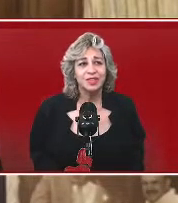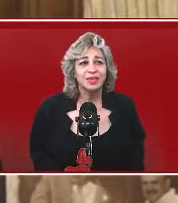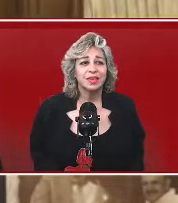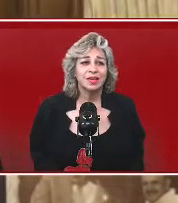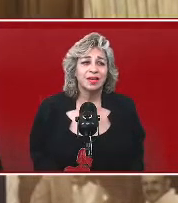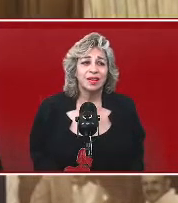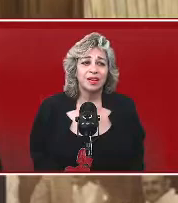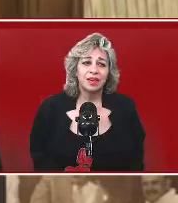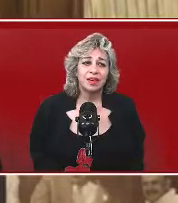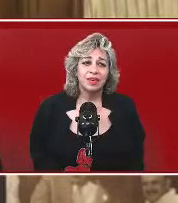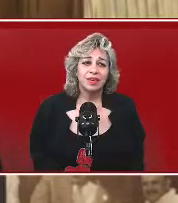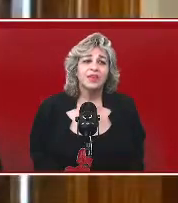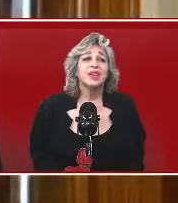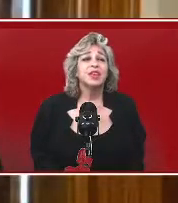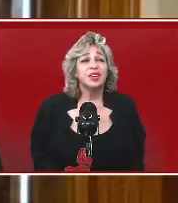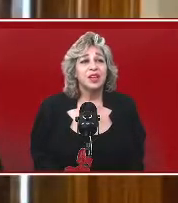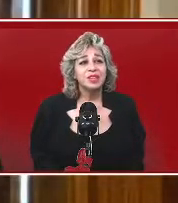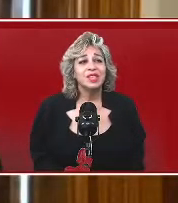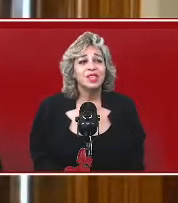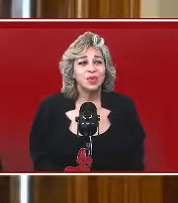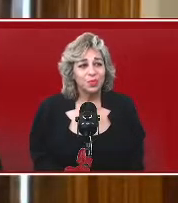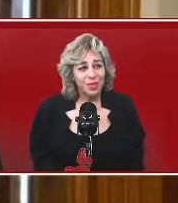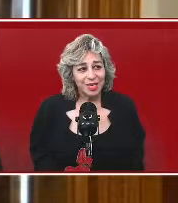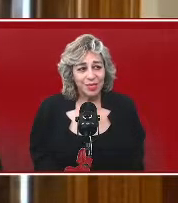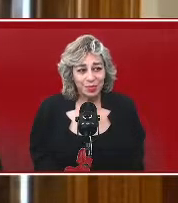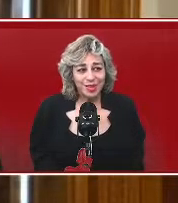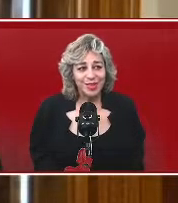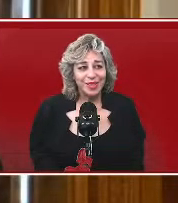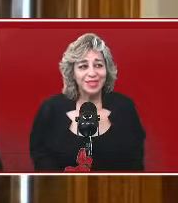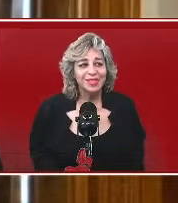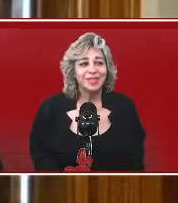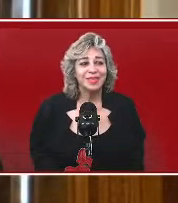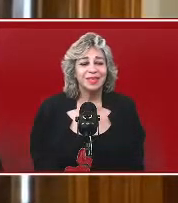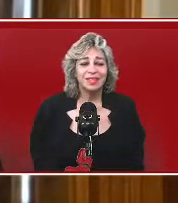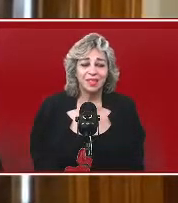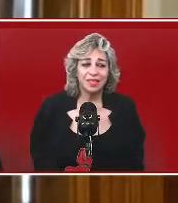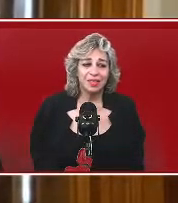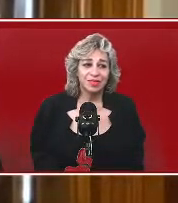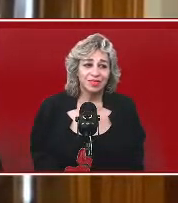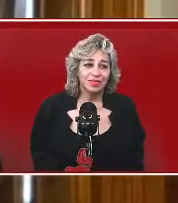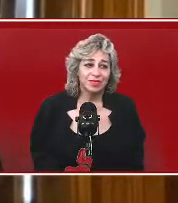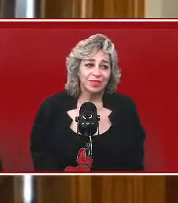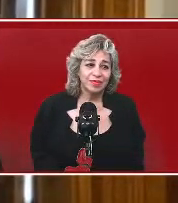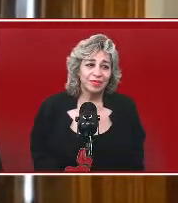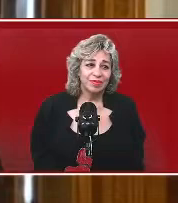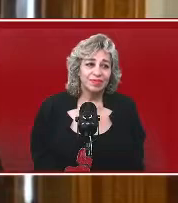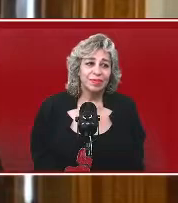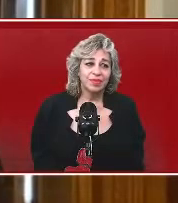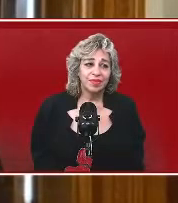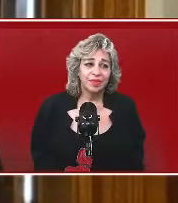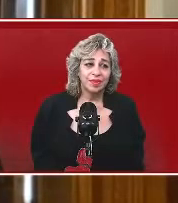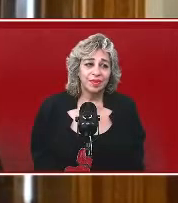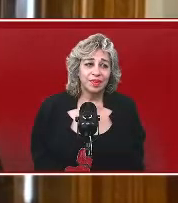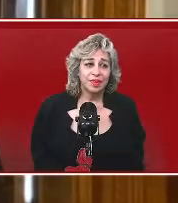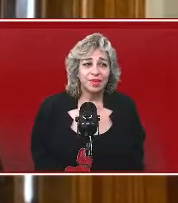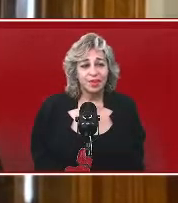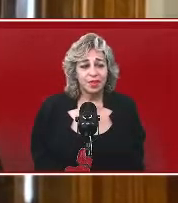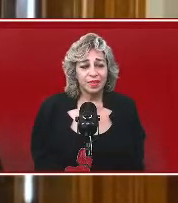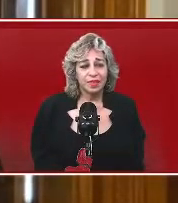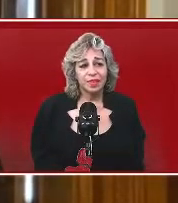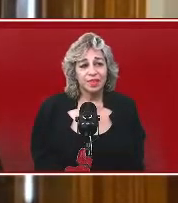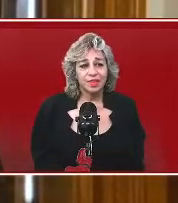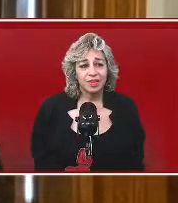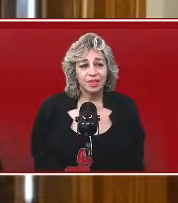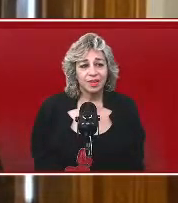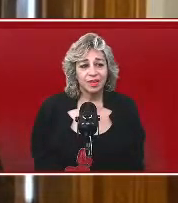recommendations nos hacen los especialistas. That are given to us by the specialists. Es por el bien de